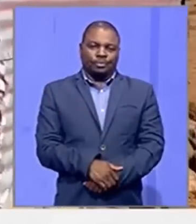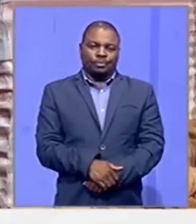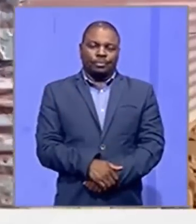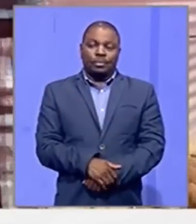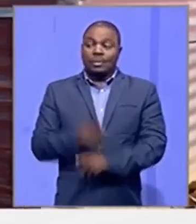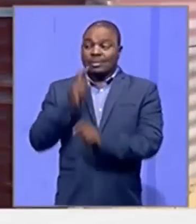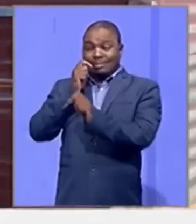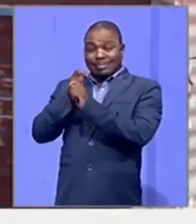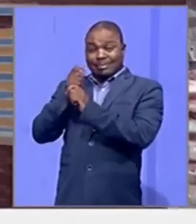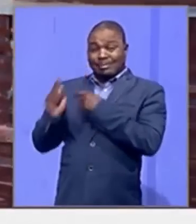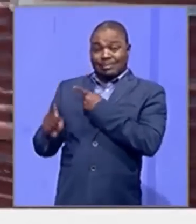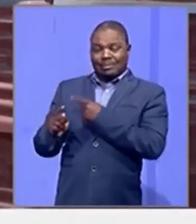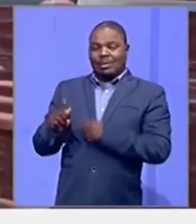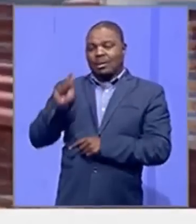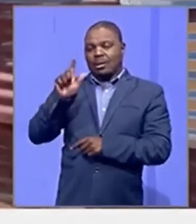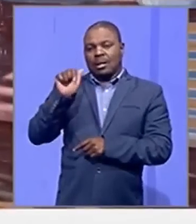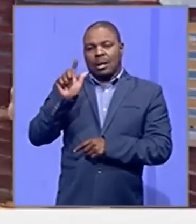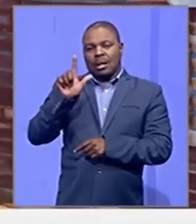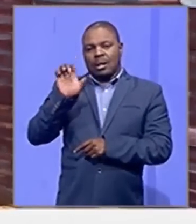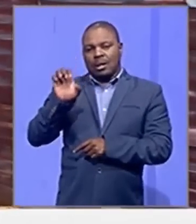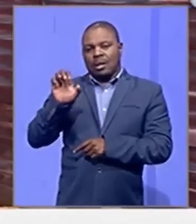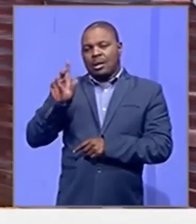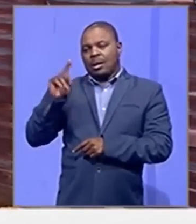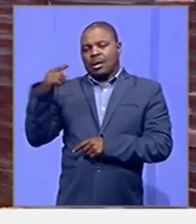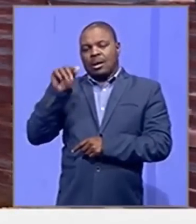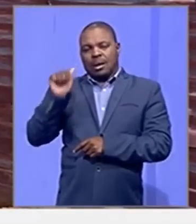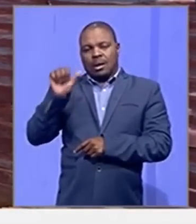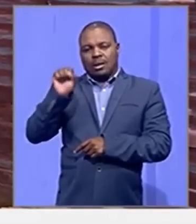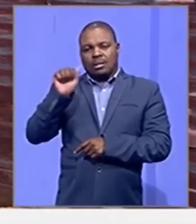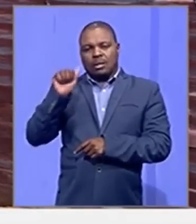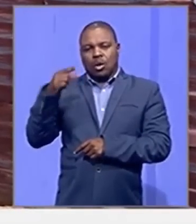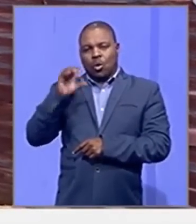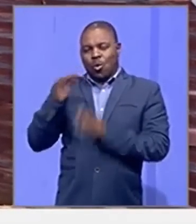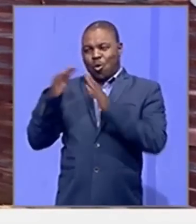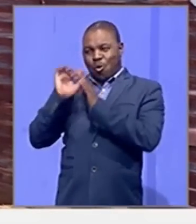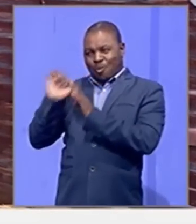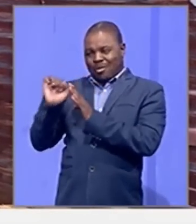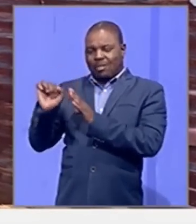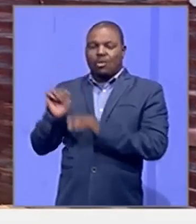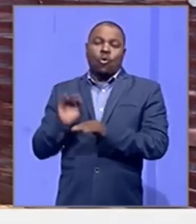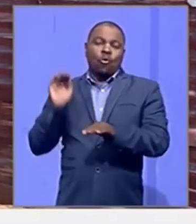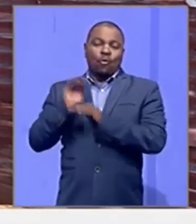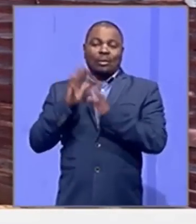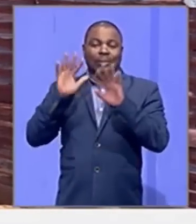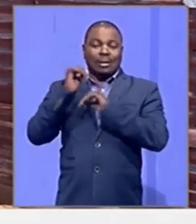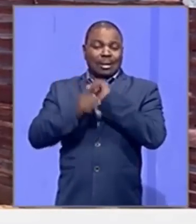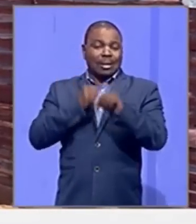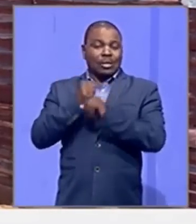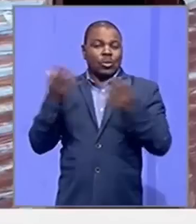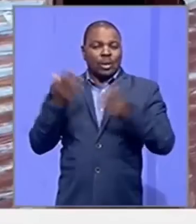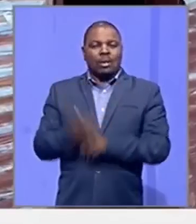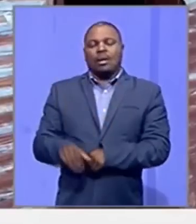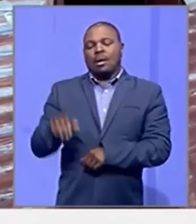Mokhukhu o ke legae la Tlale Kgasago le lapa la gagwe tekano ya go feta mengwaga ye 10 motseng wa Shutalale ga Mphahlele o dula le